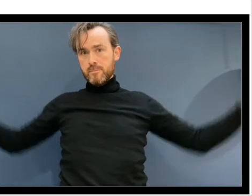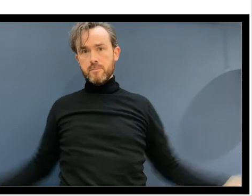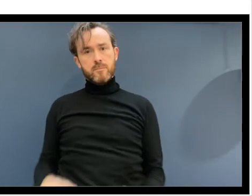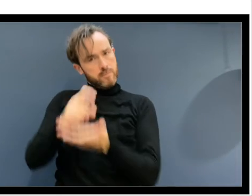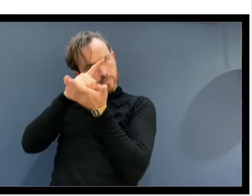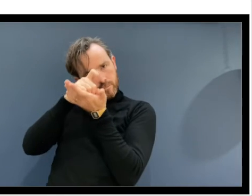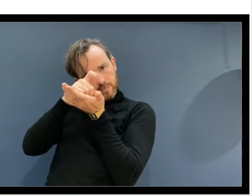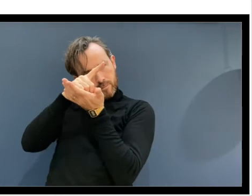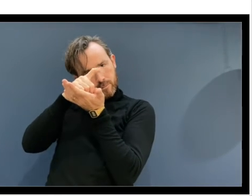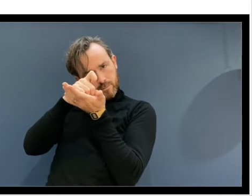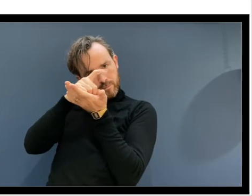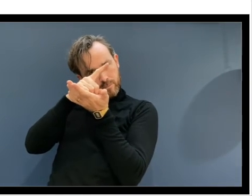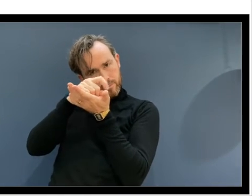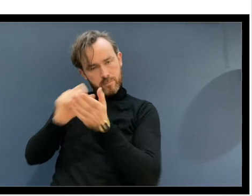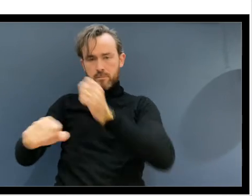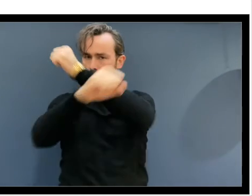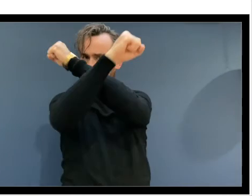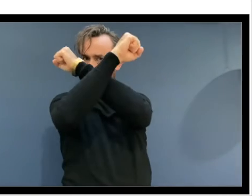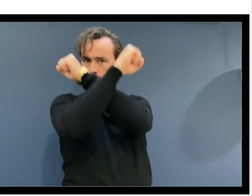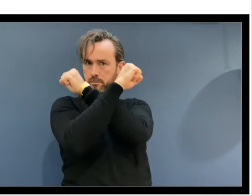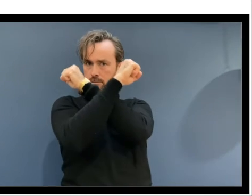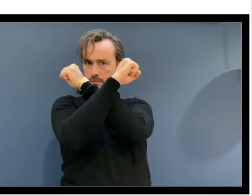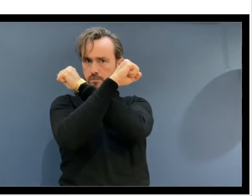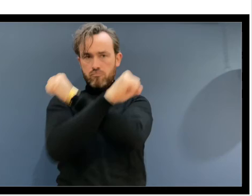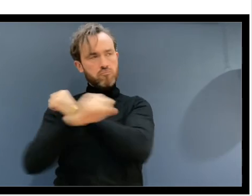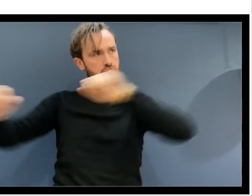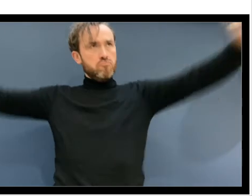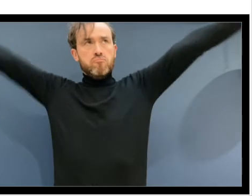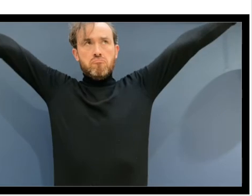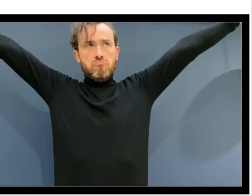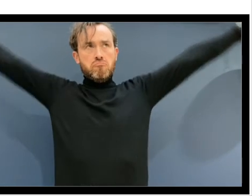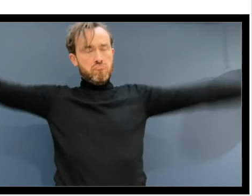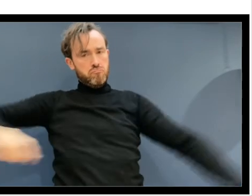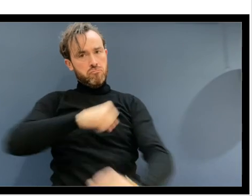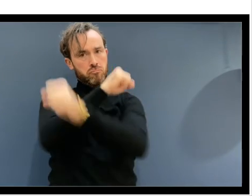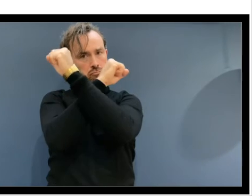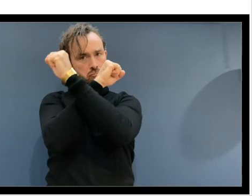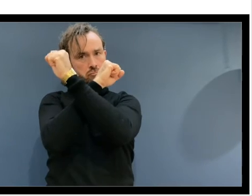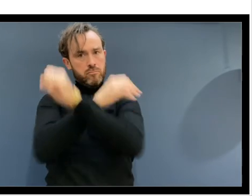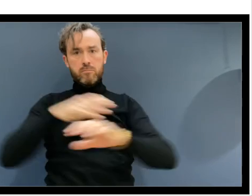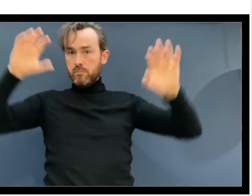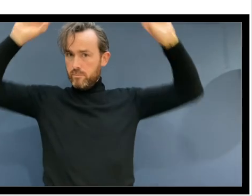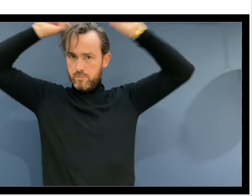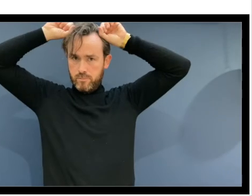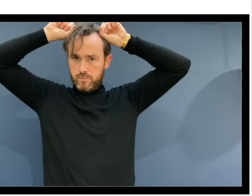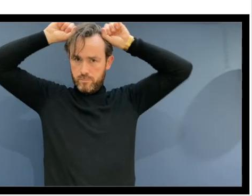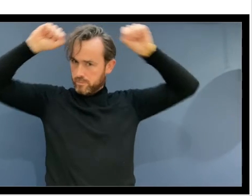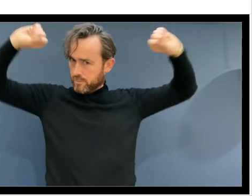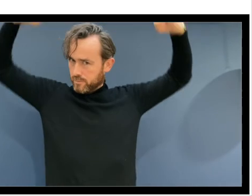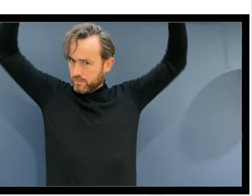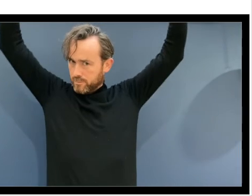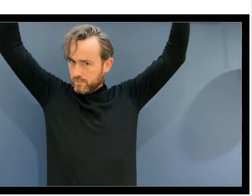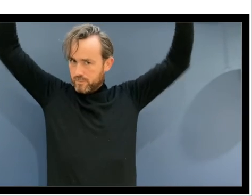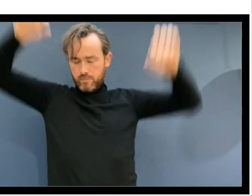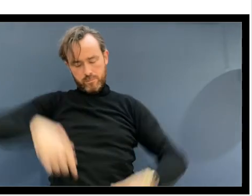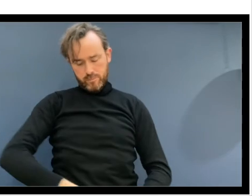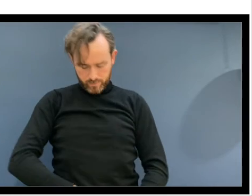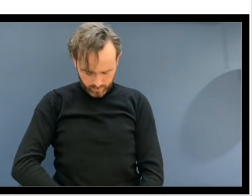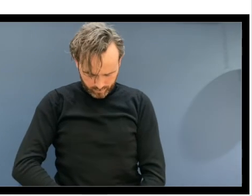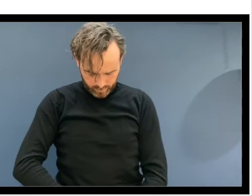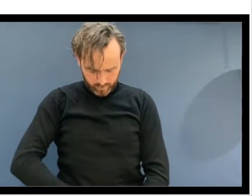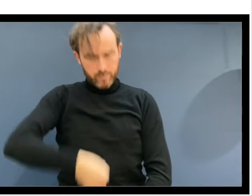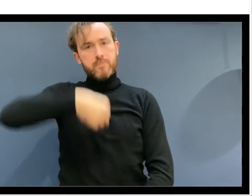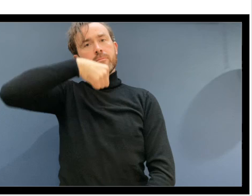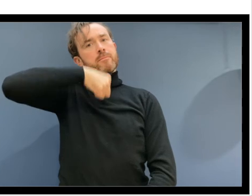W is for worm. X is for exercise. Now your turn. Y is for yak.